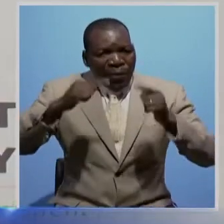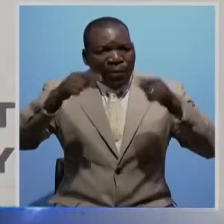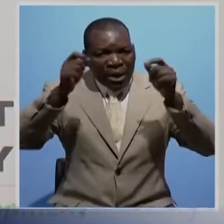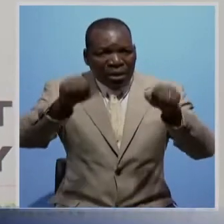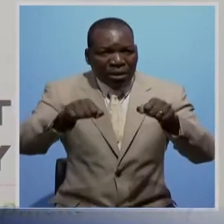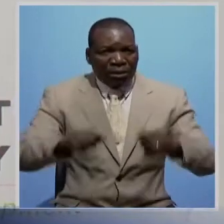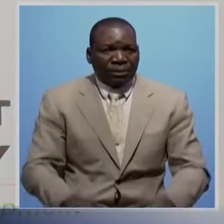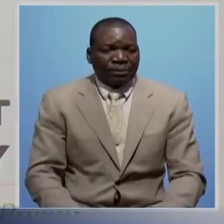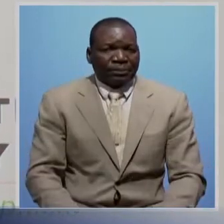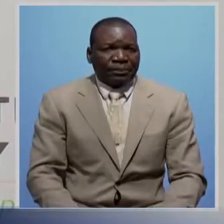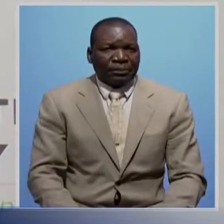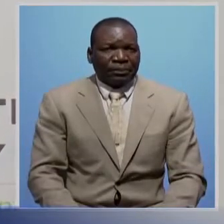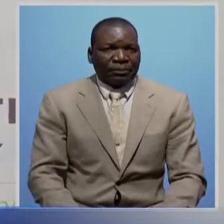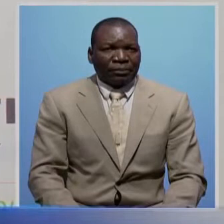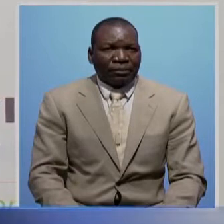can ride on them.